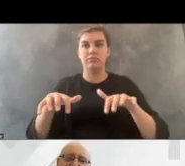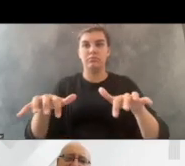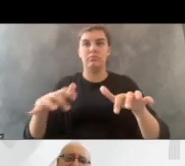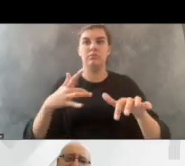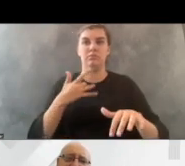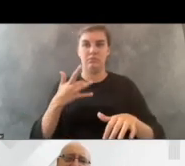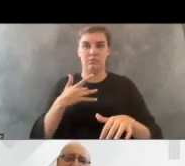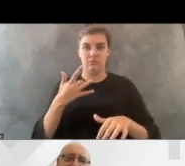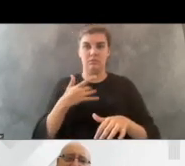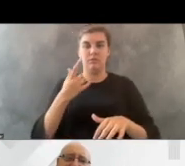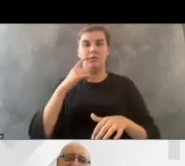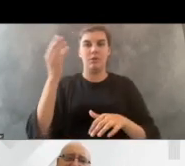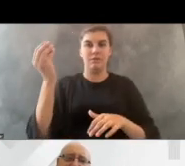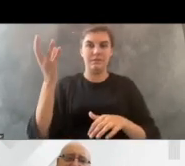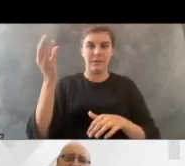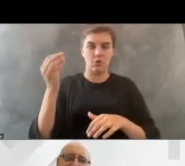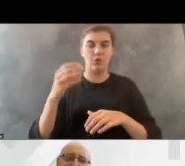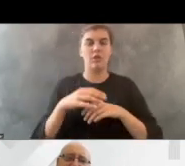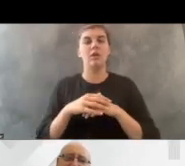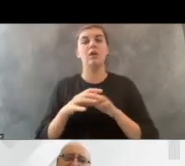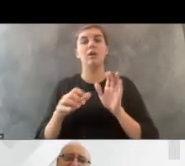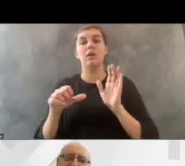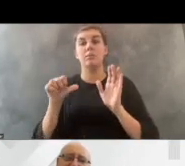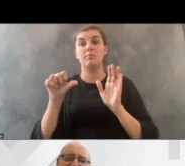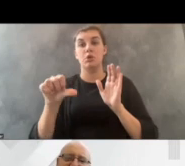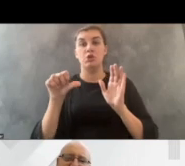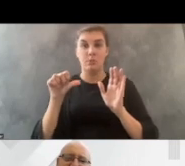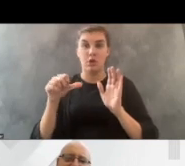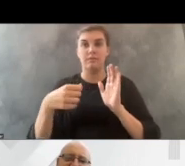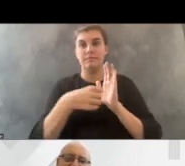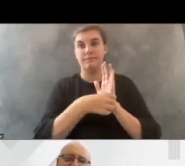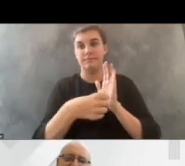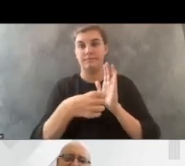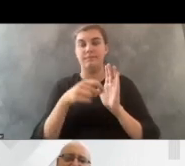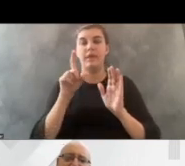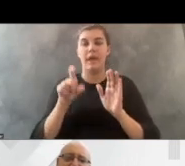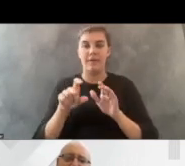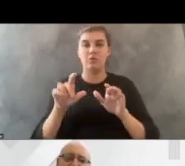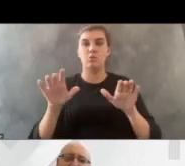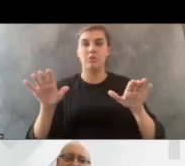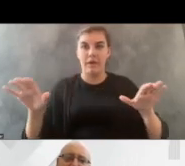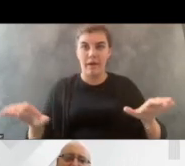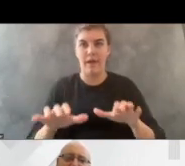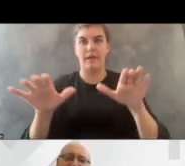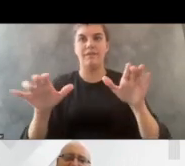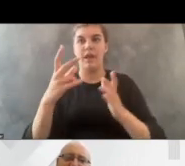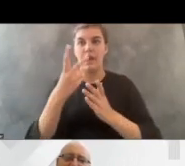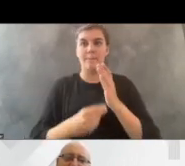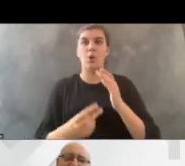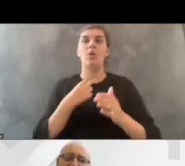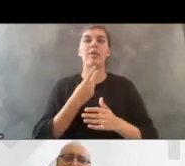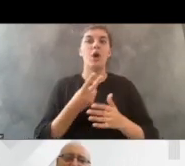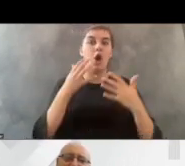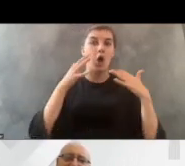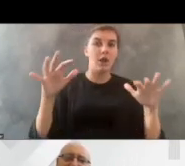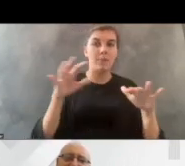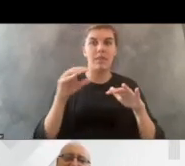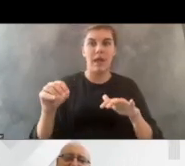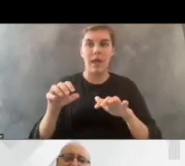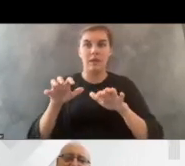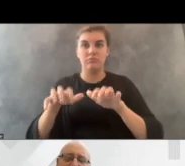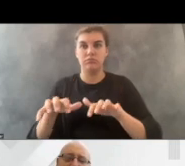inches wide minimum. So if you're not using a fence, the edge protection, it has to be, if you're